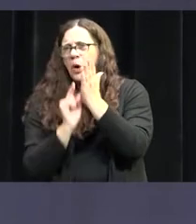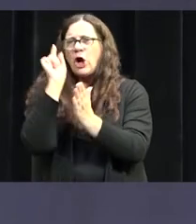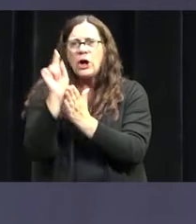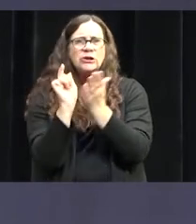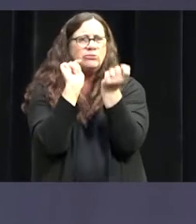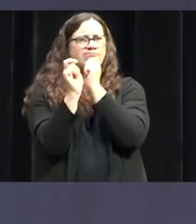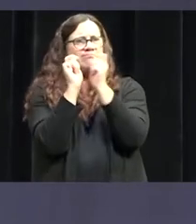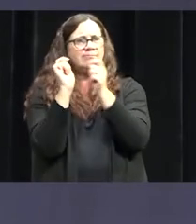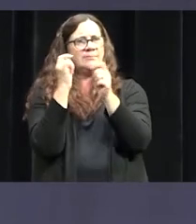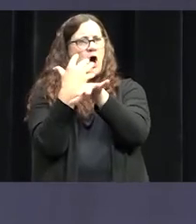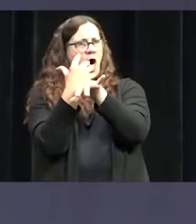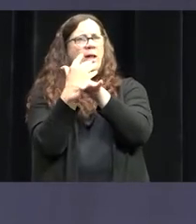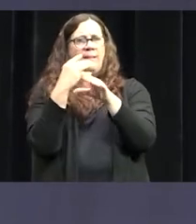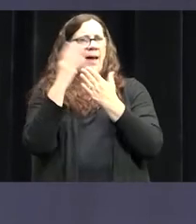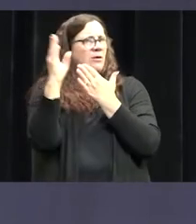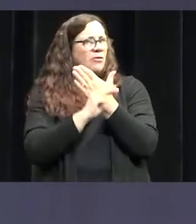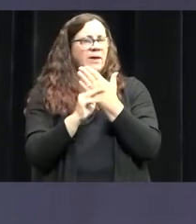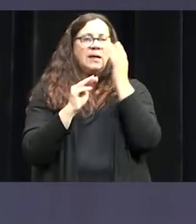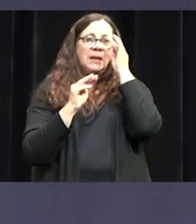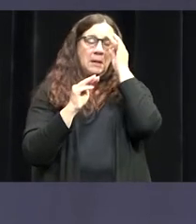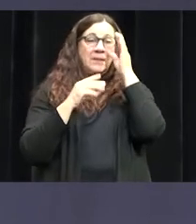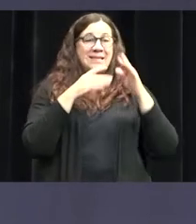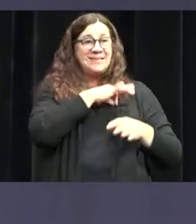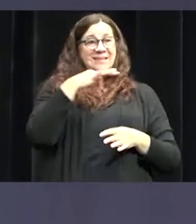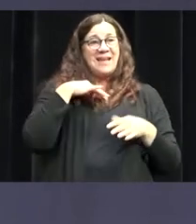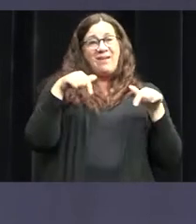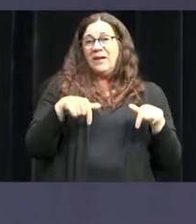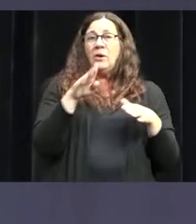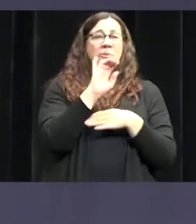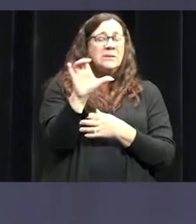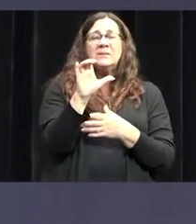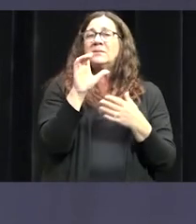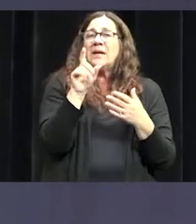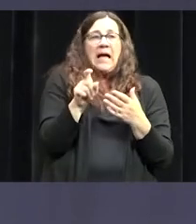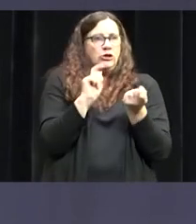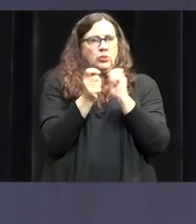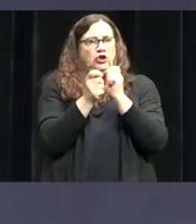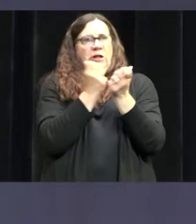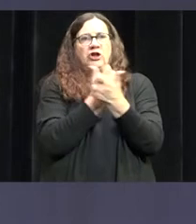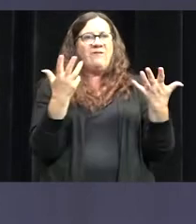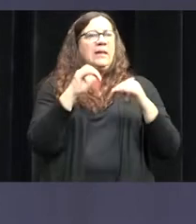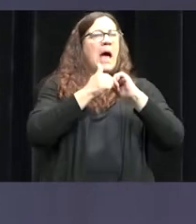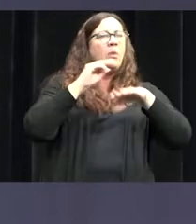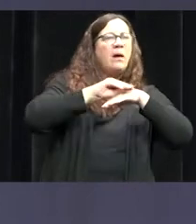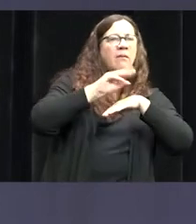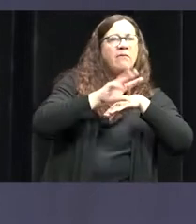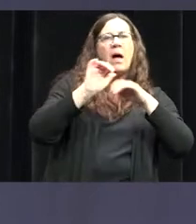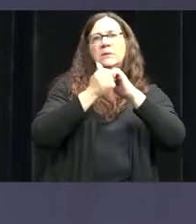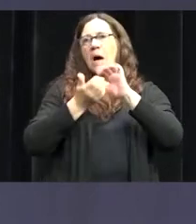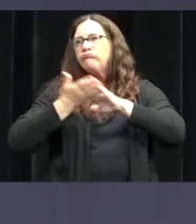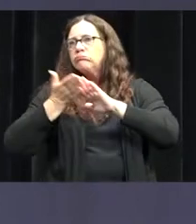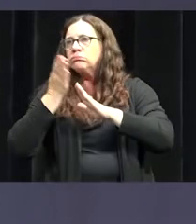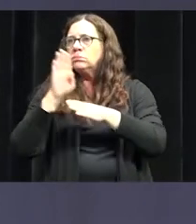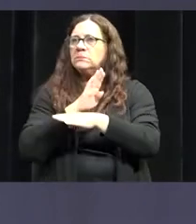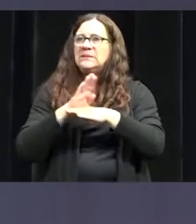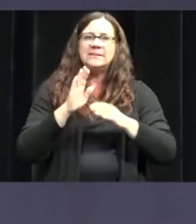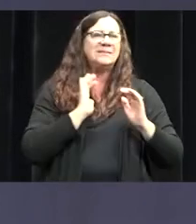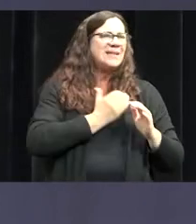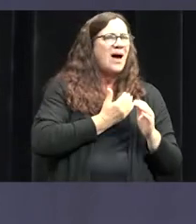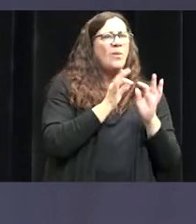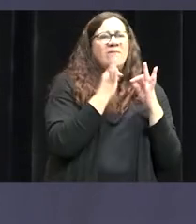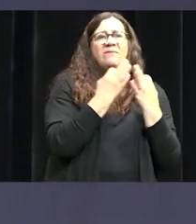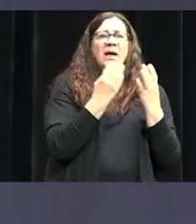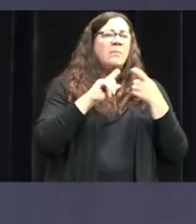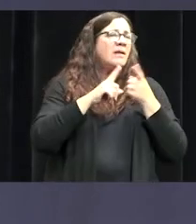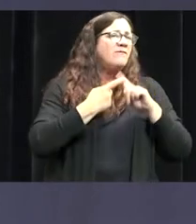department at bristol has had to change the way they conduct business or advise us our families friends and loved ones supported